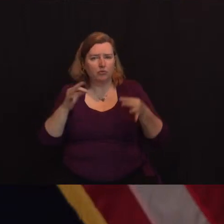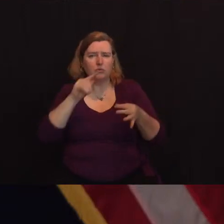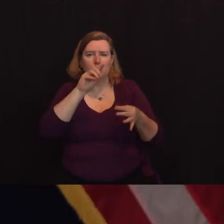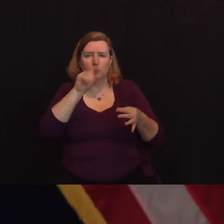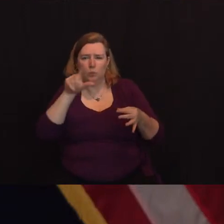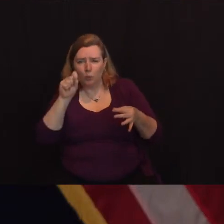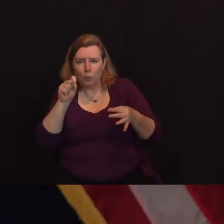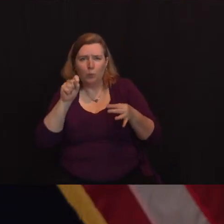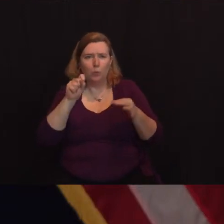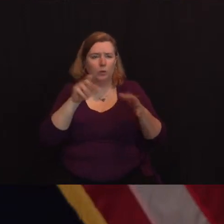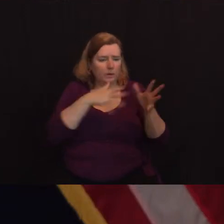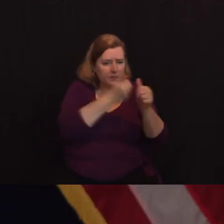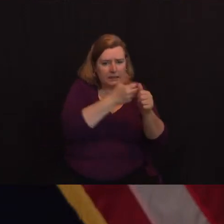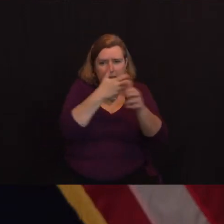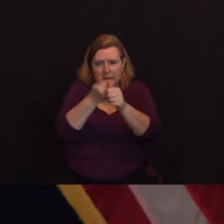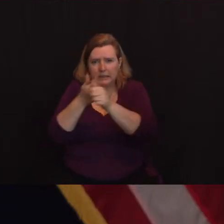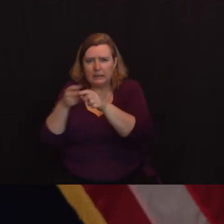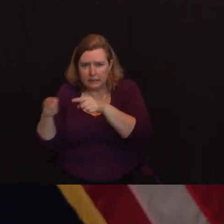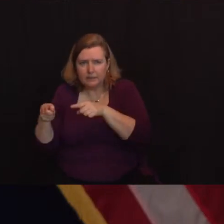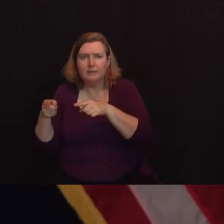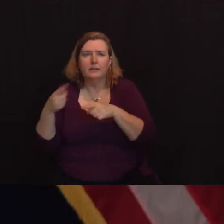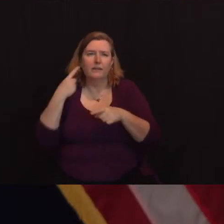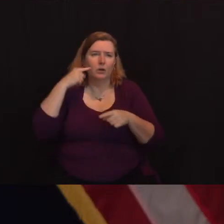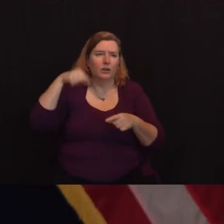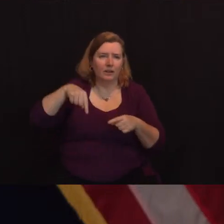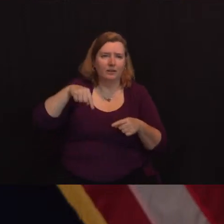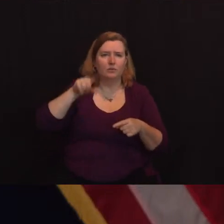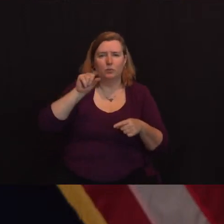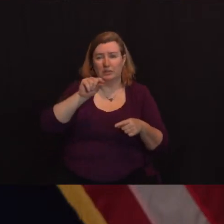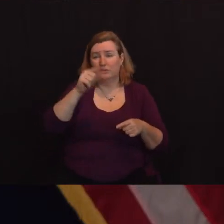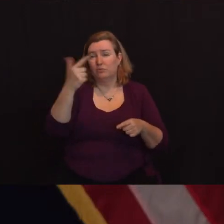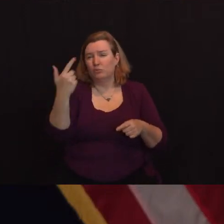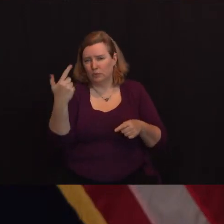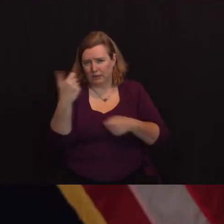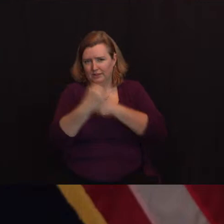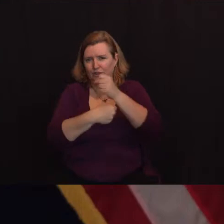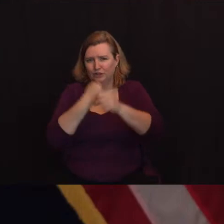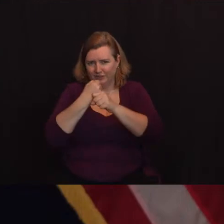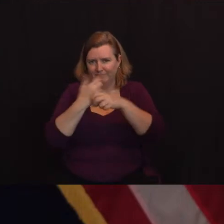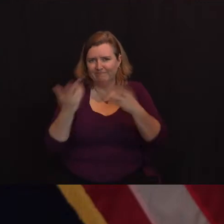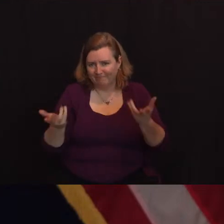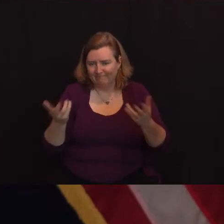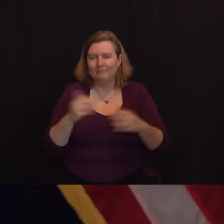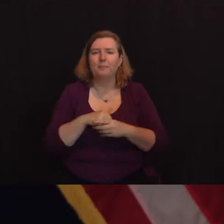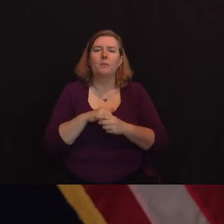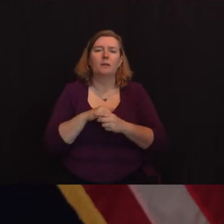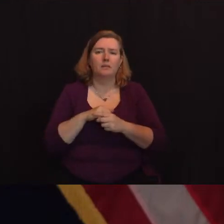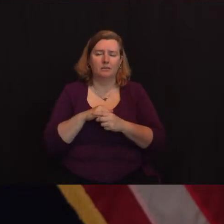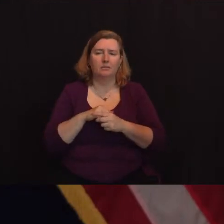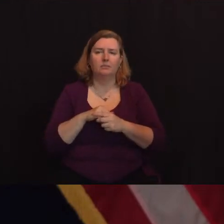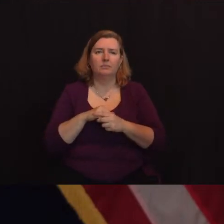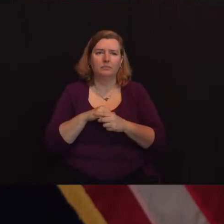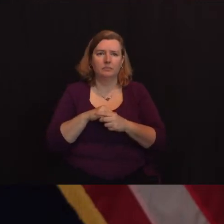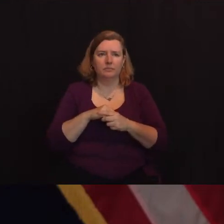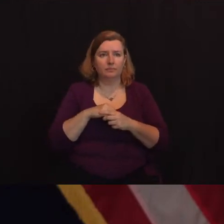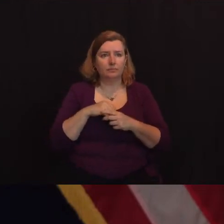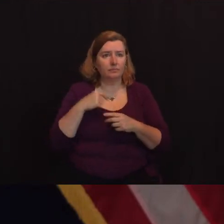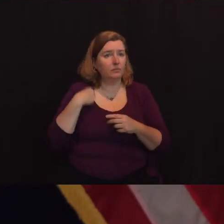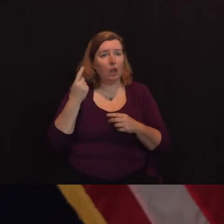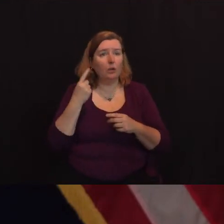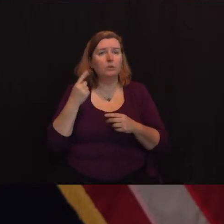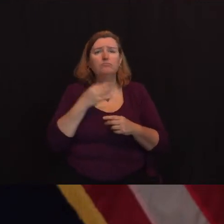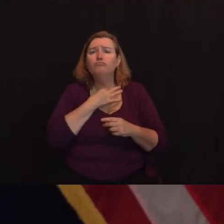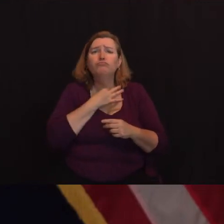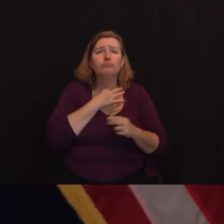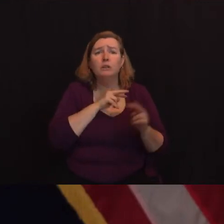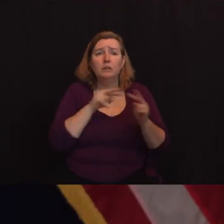hurricane season. As always, I know the Gov, usually we're at a winter storm, but always directs people to ready.nj.gov,